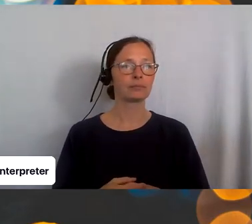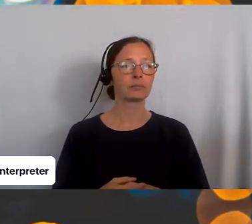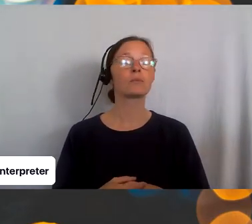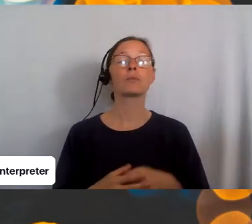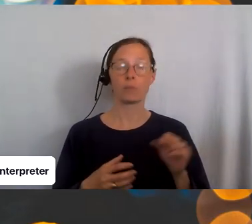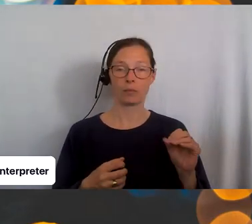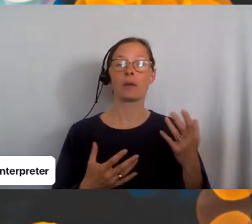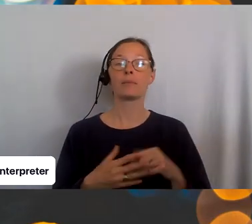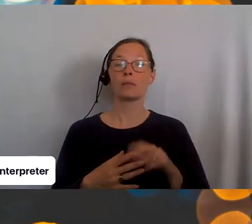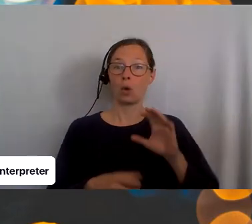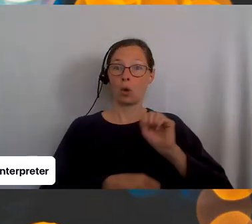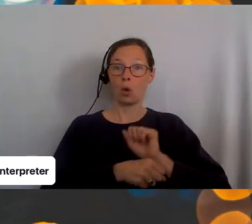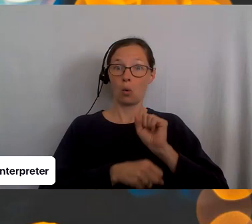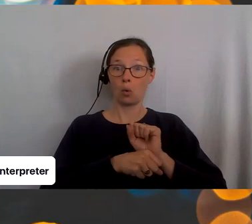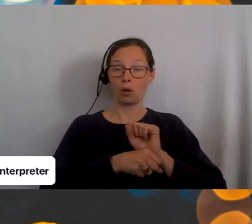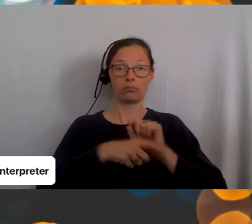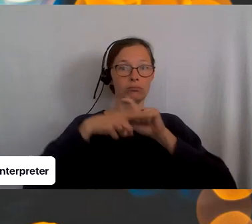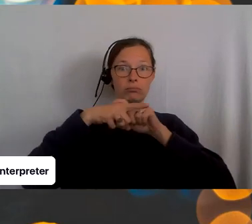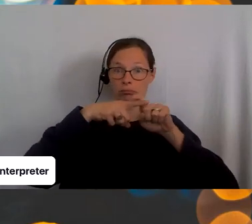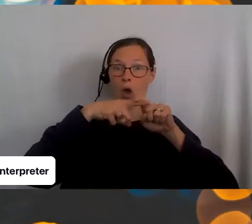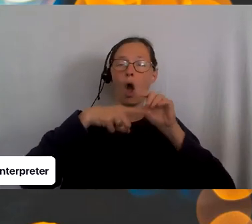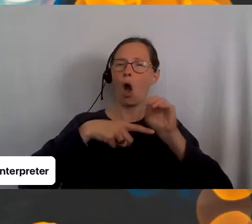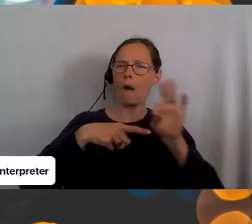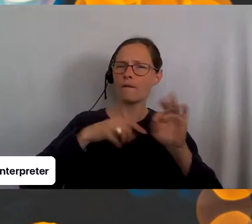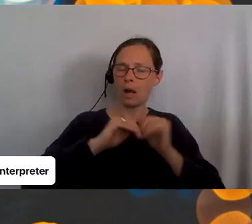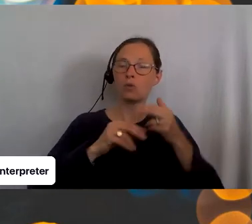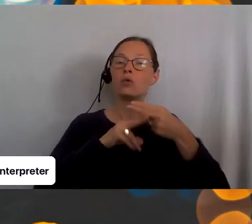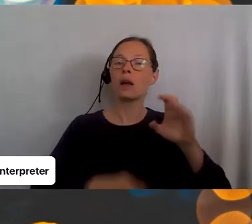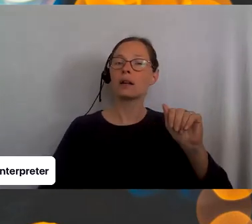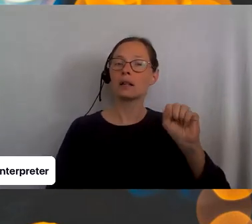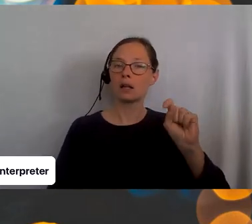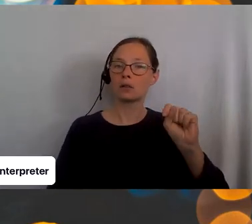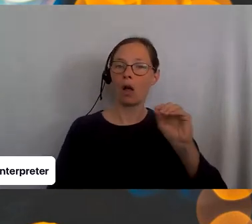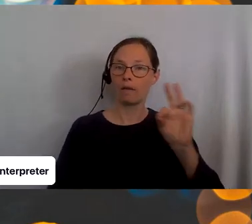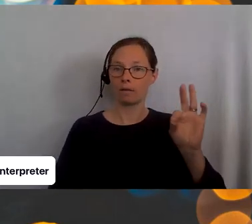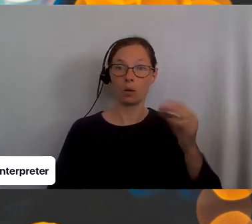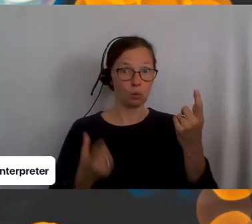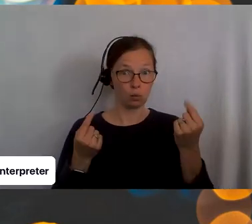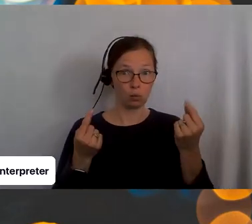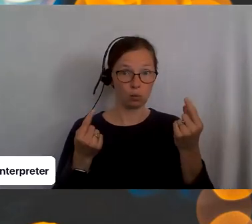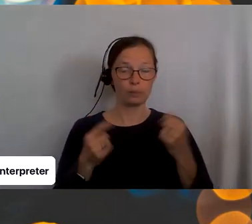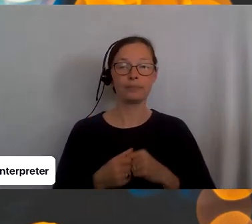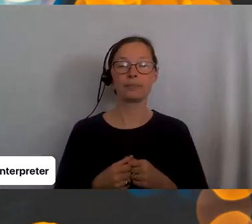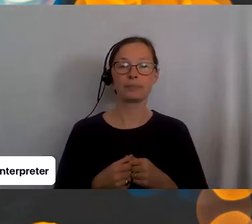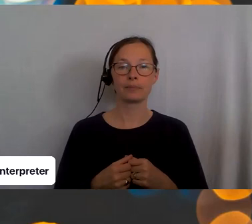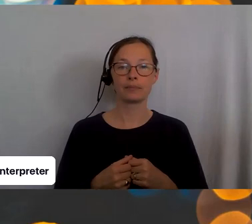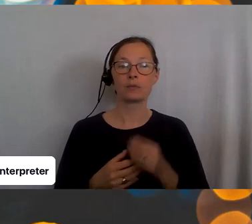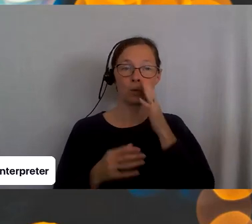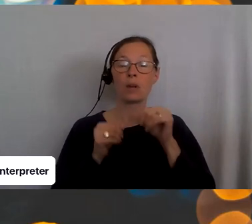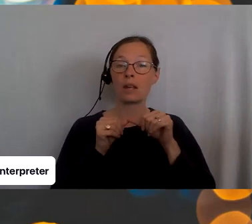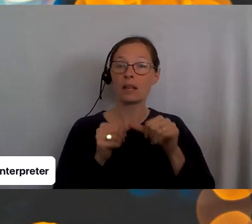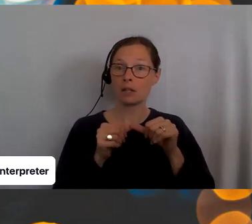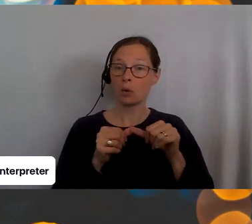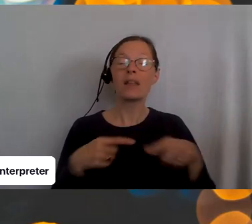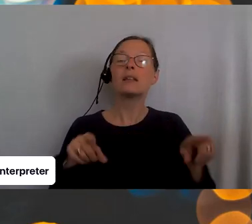your work off the needle, it's called casting off. And what you do is you're going to continue in the pattern